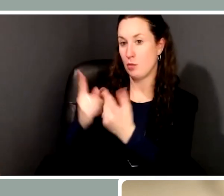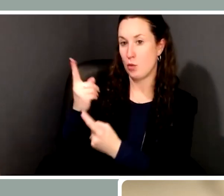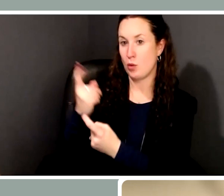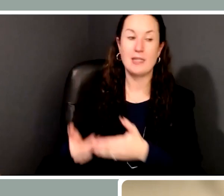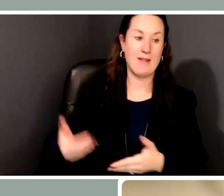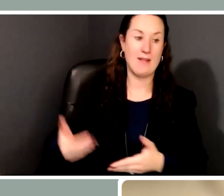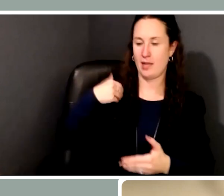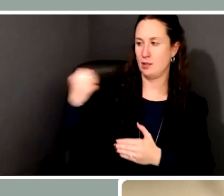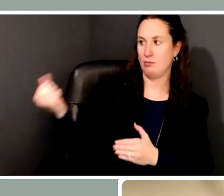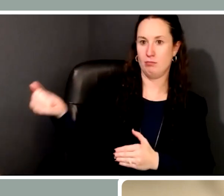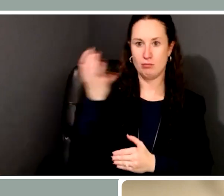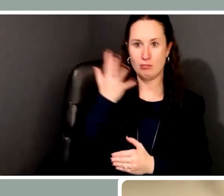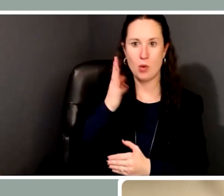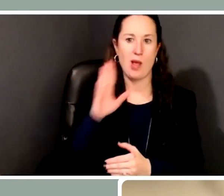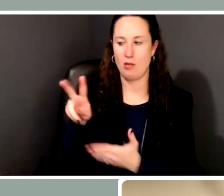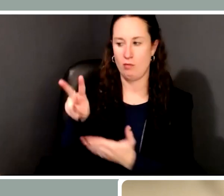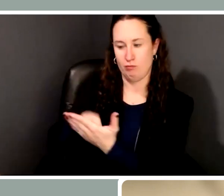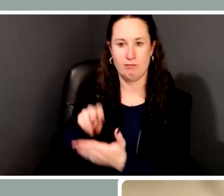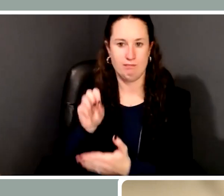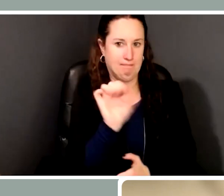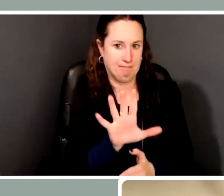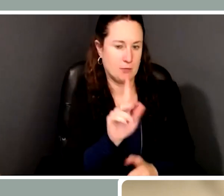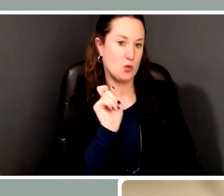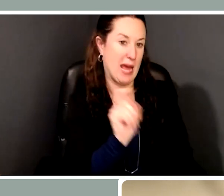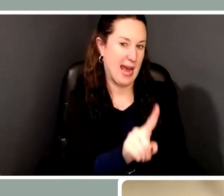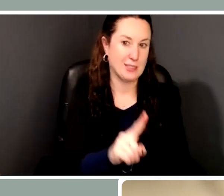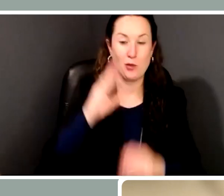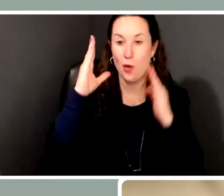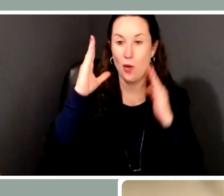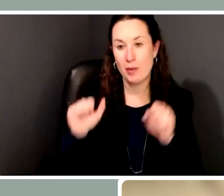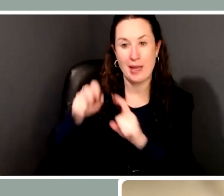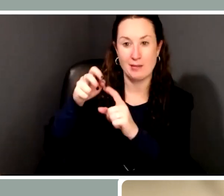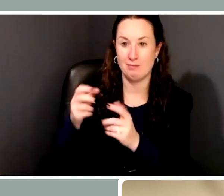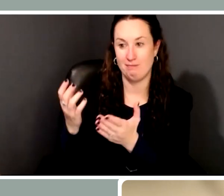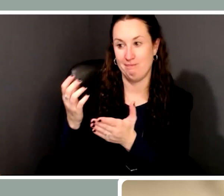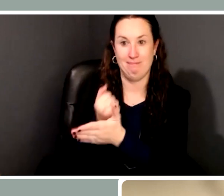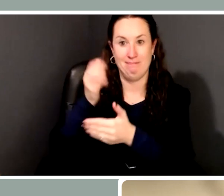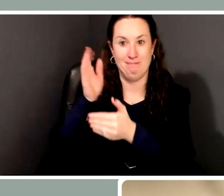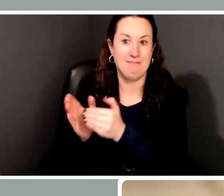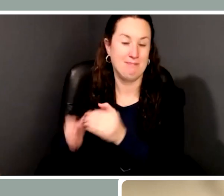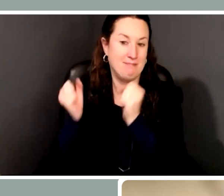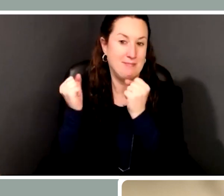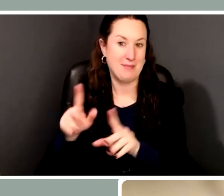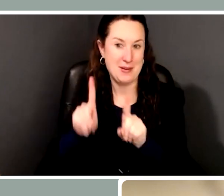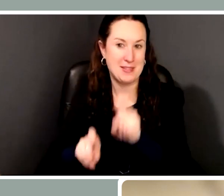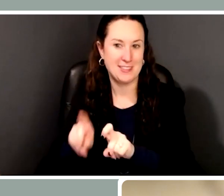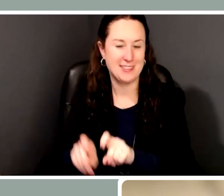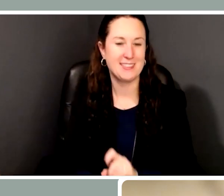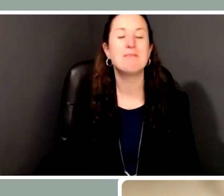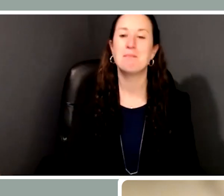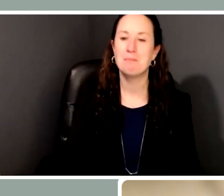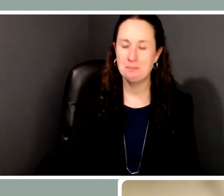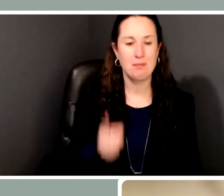advance. So hopefully we'll get to as many questions as we can. One of our participants is asking